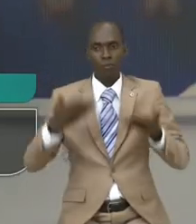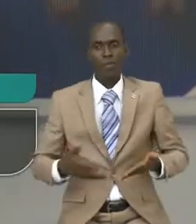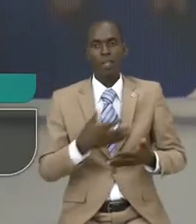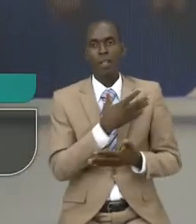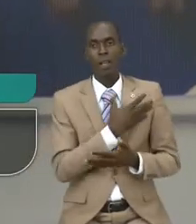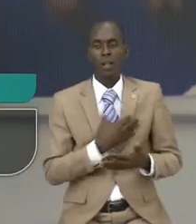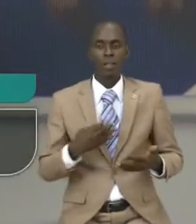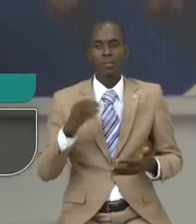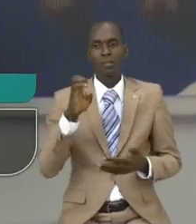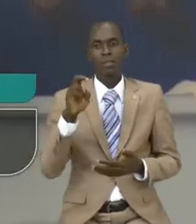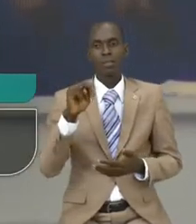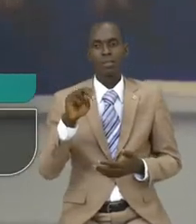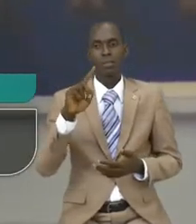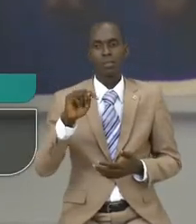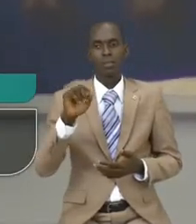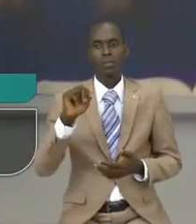entanglements. Now,